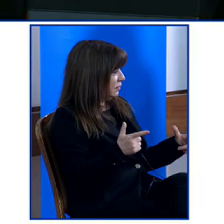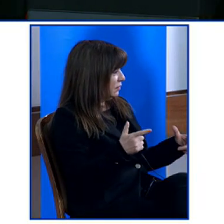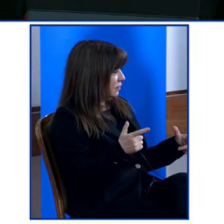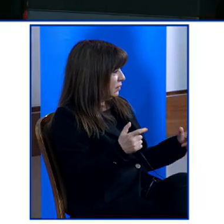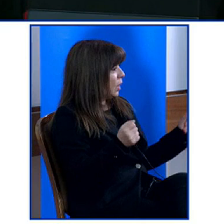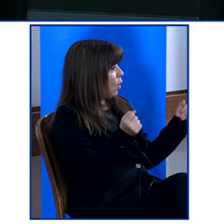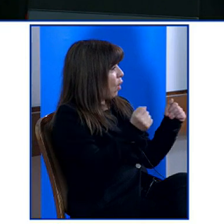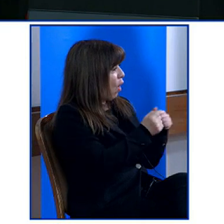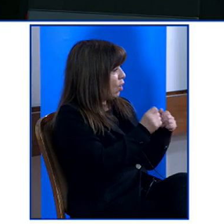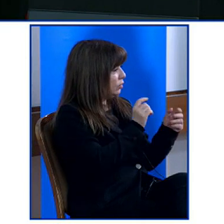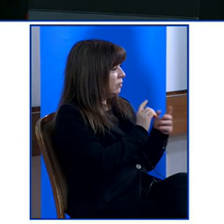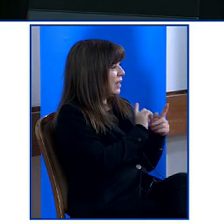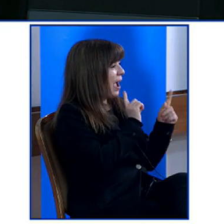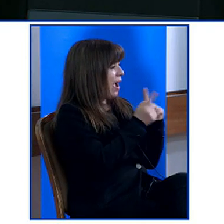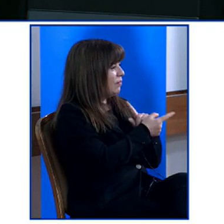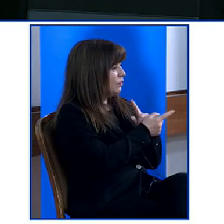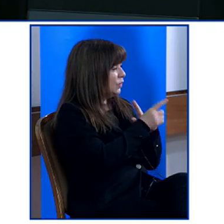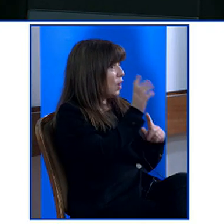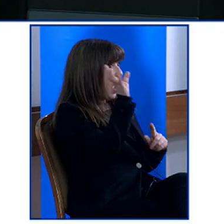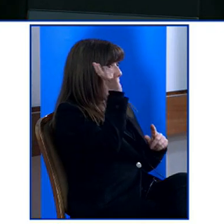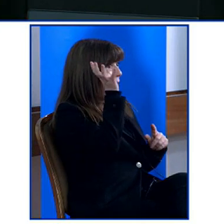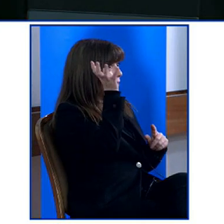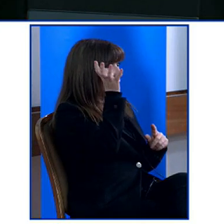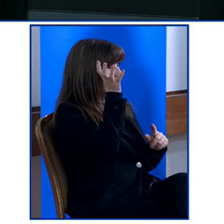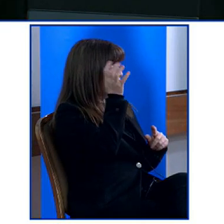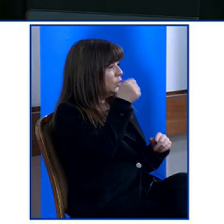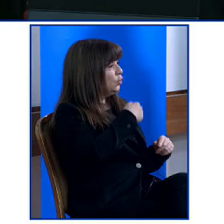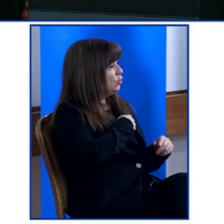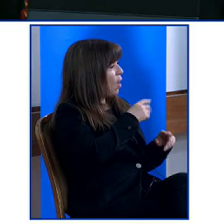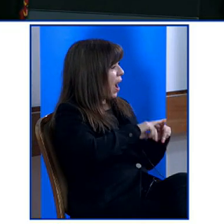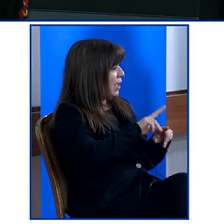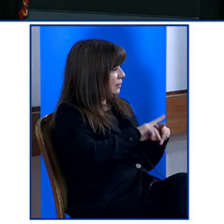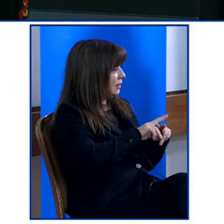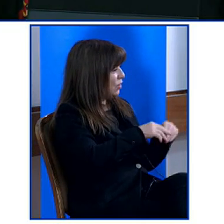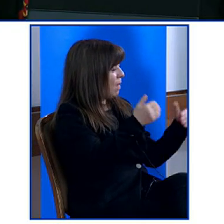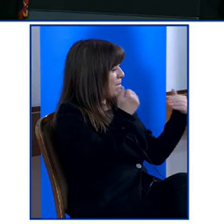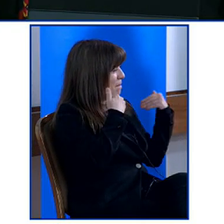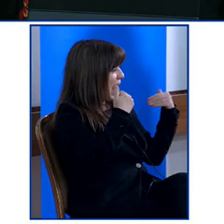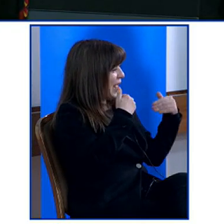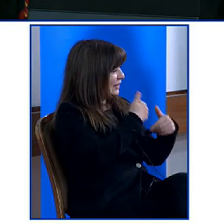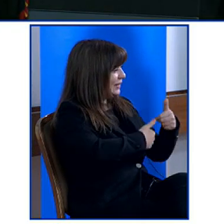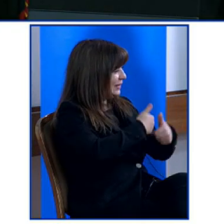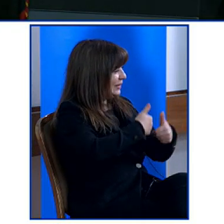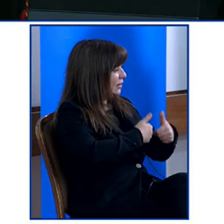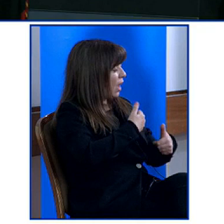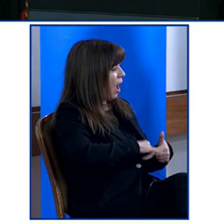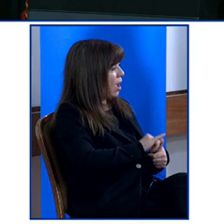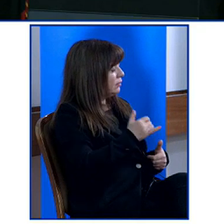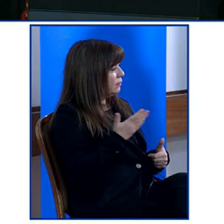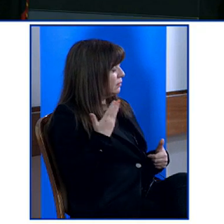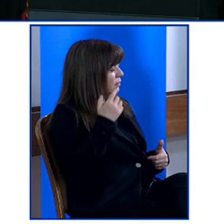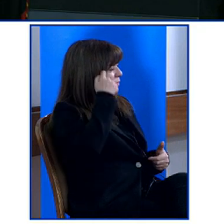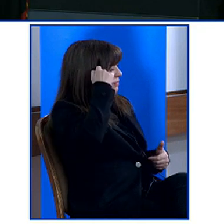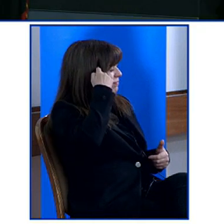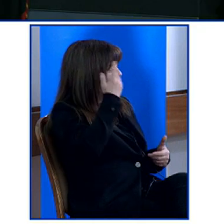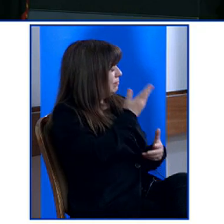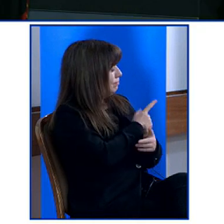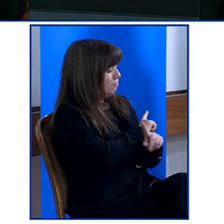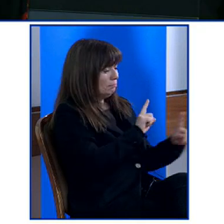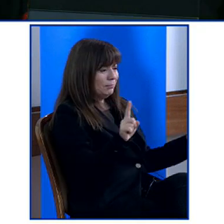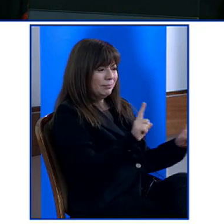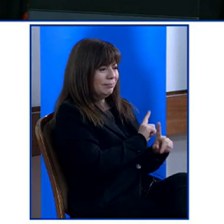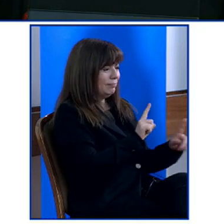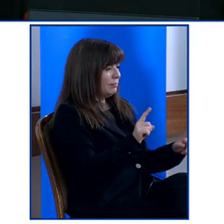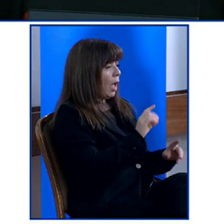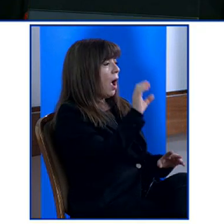When I was a practicing doctor, which is quite a few years ago now, I gave no thought at all to the